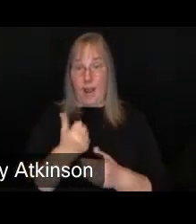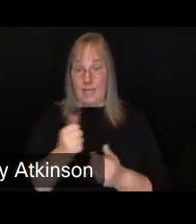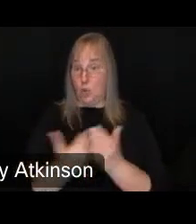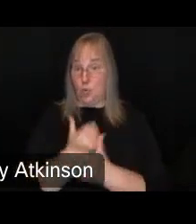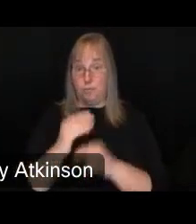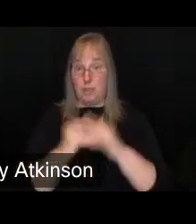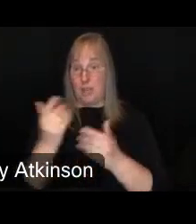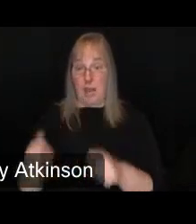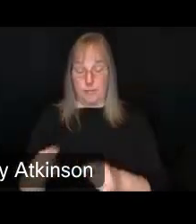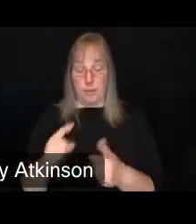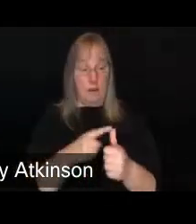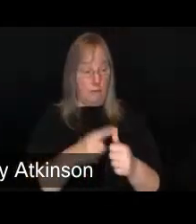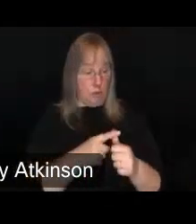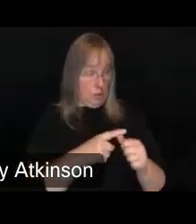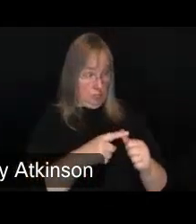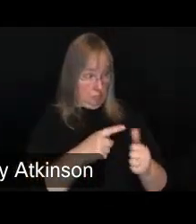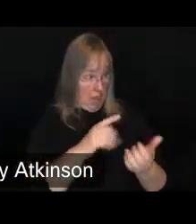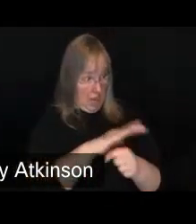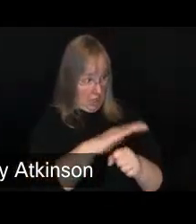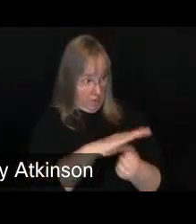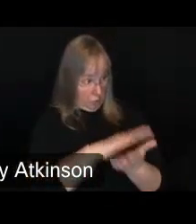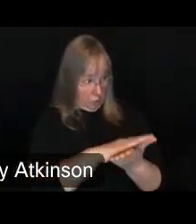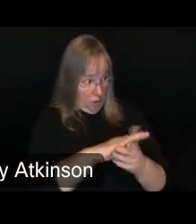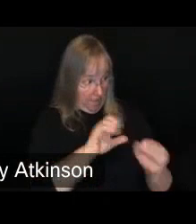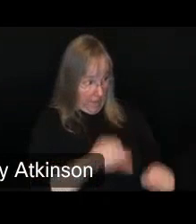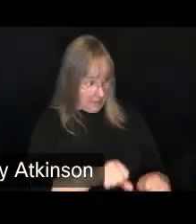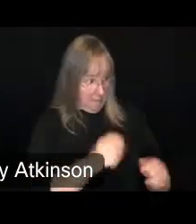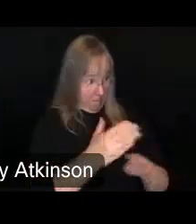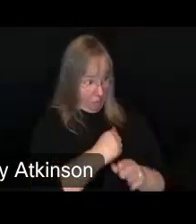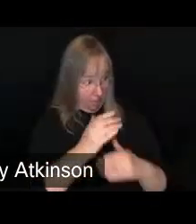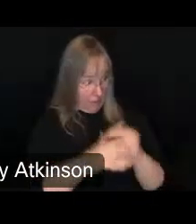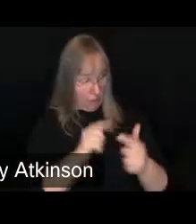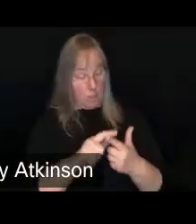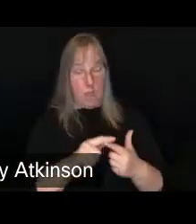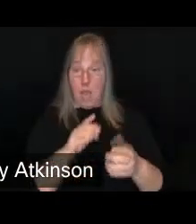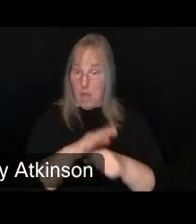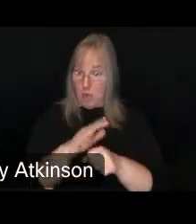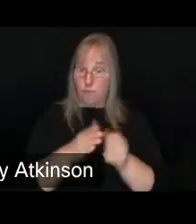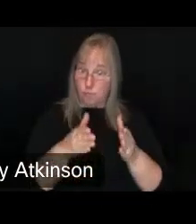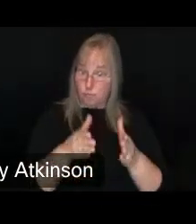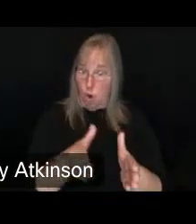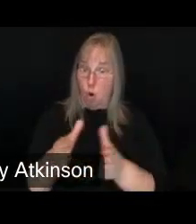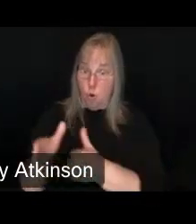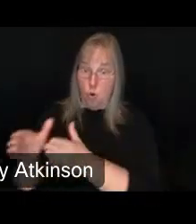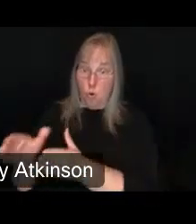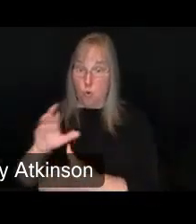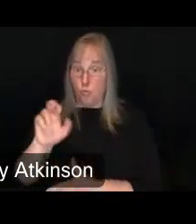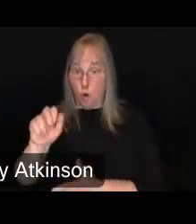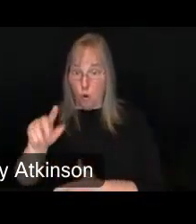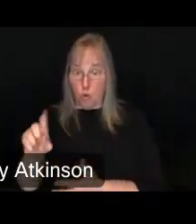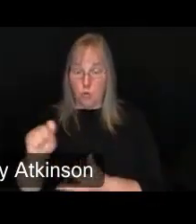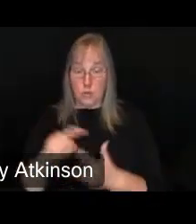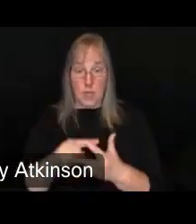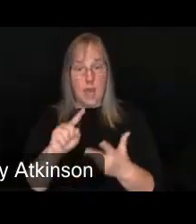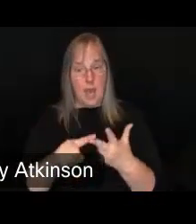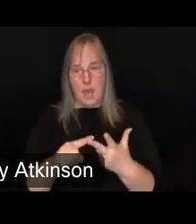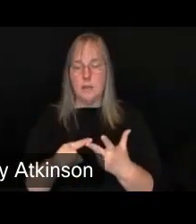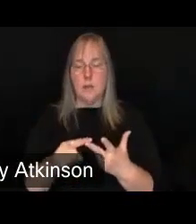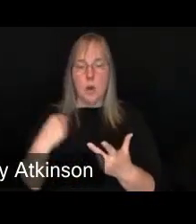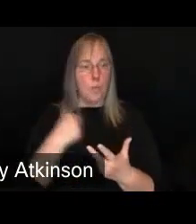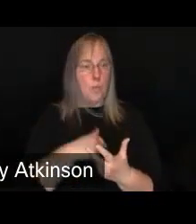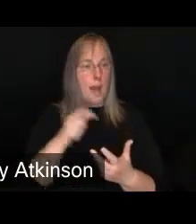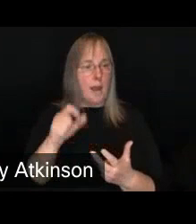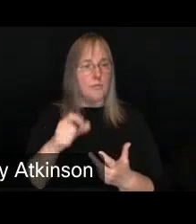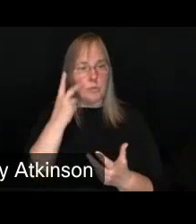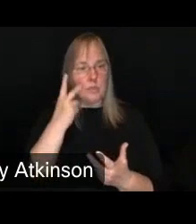school capacity before a development can proceed. We have to make sure we have road capacity. And then we have to make sure there are housing allocations. So basically,